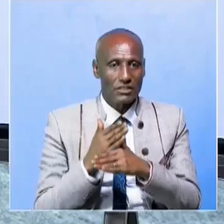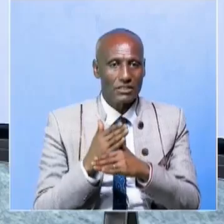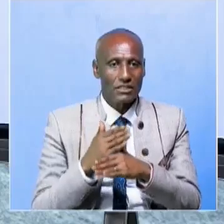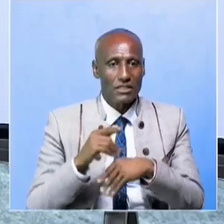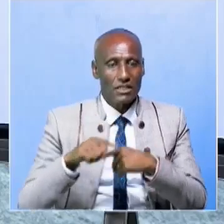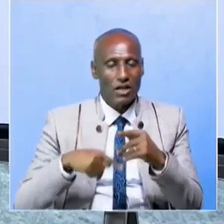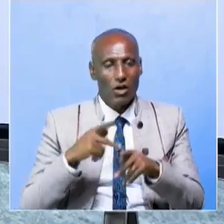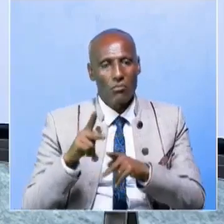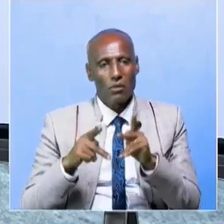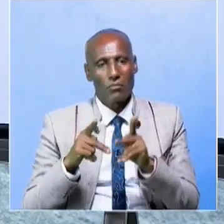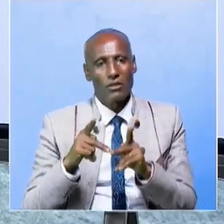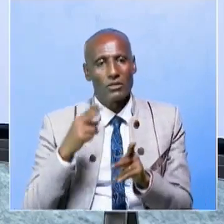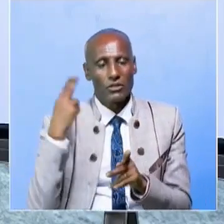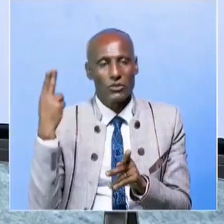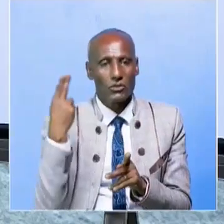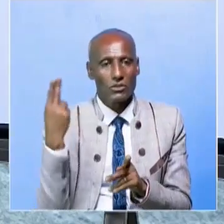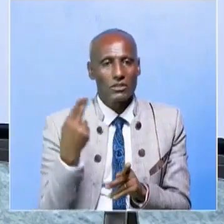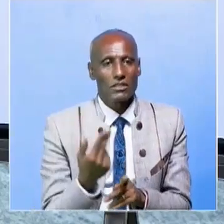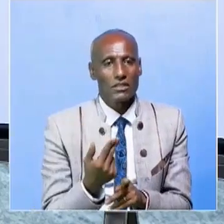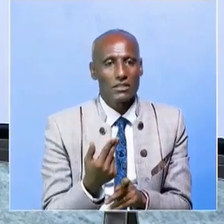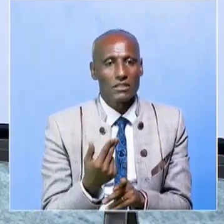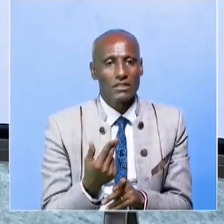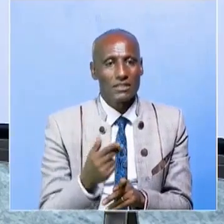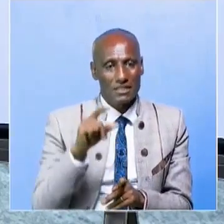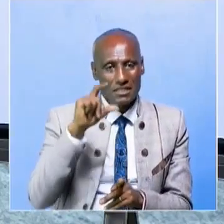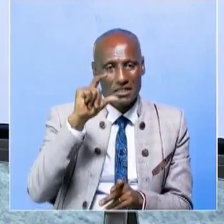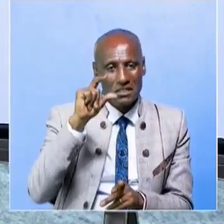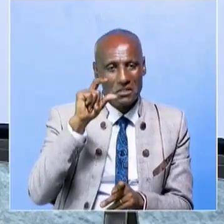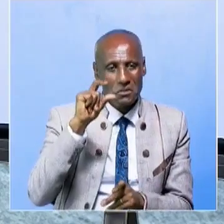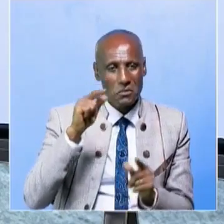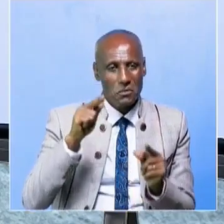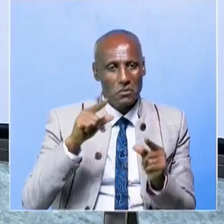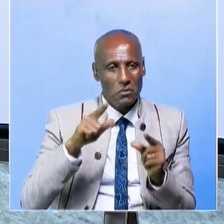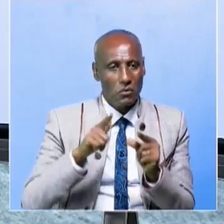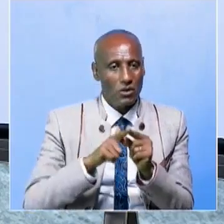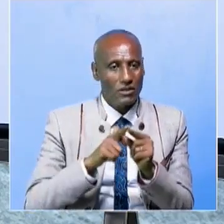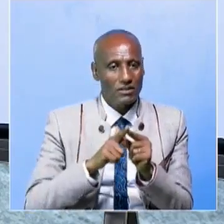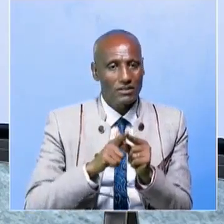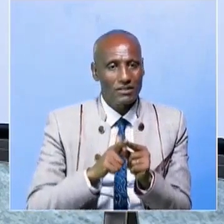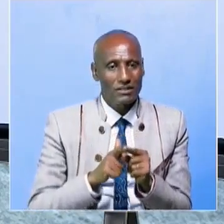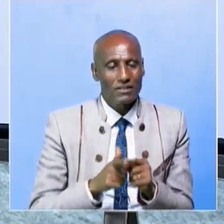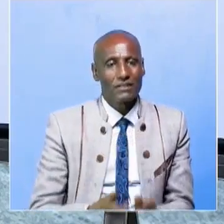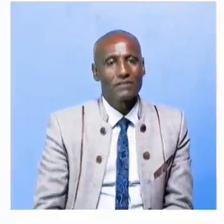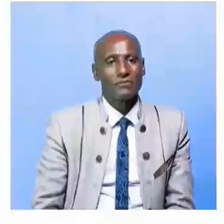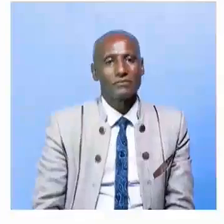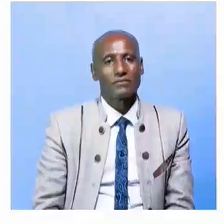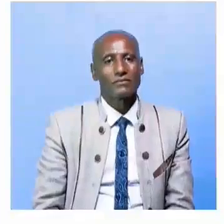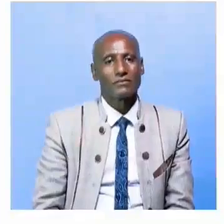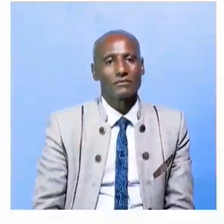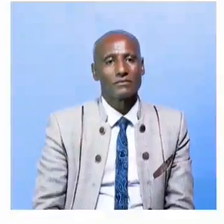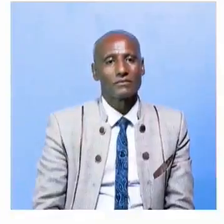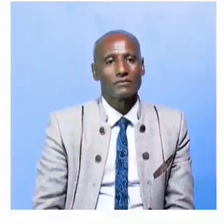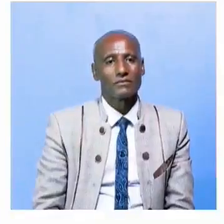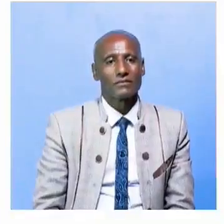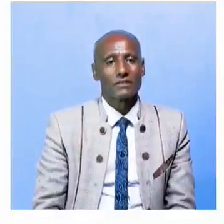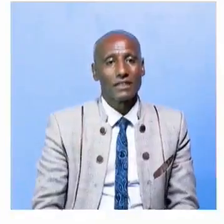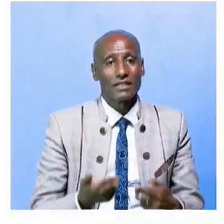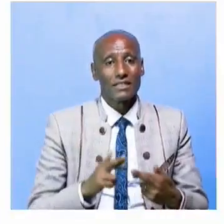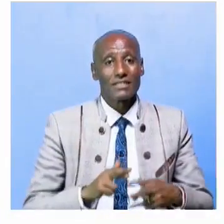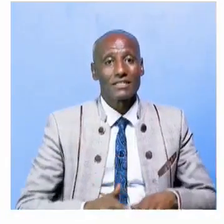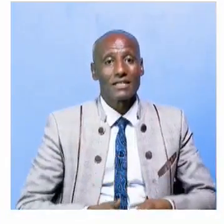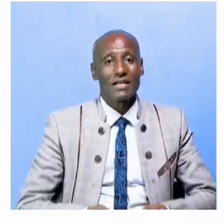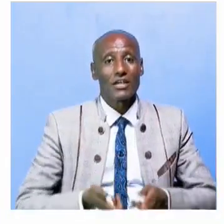in the construction use a certain word. If you remember that, it is what?